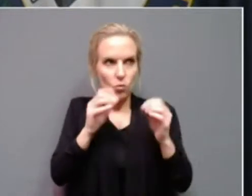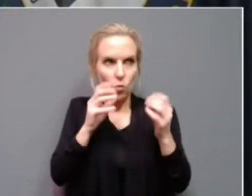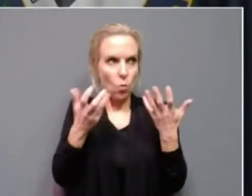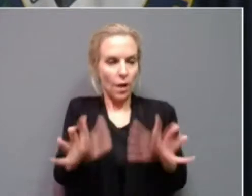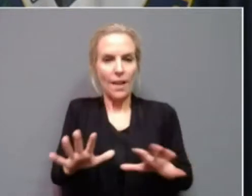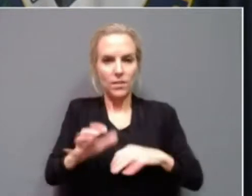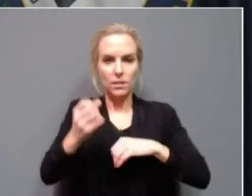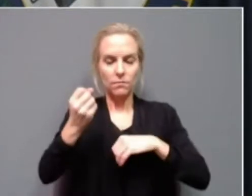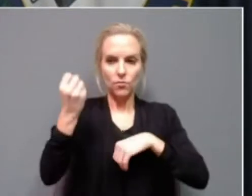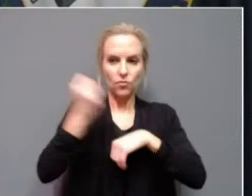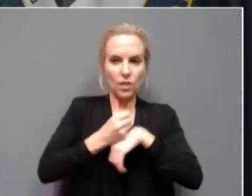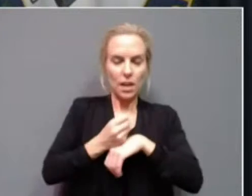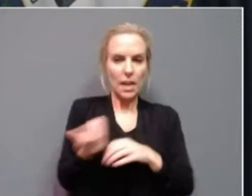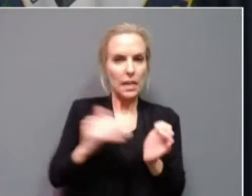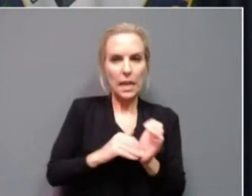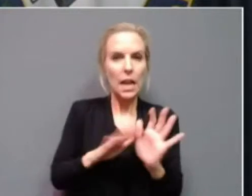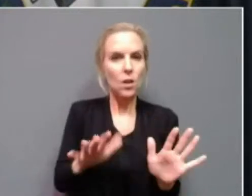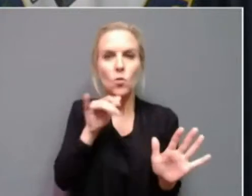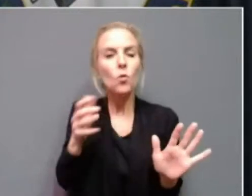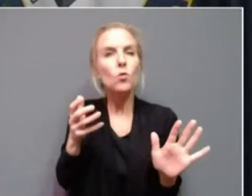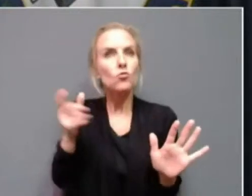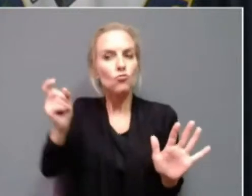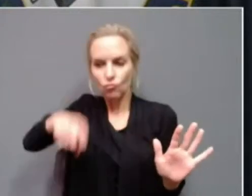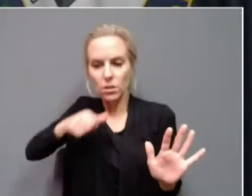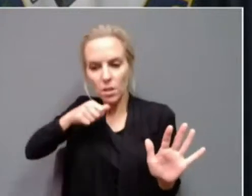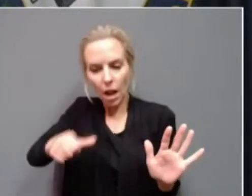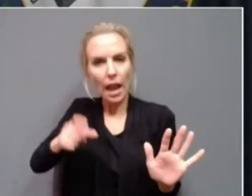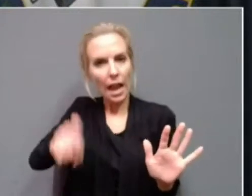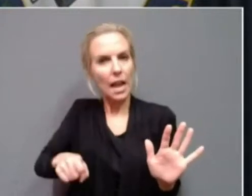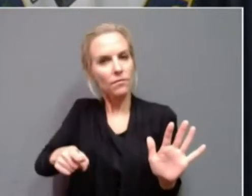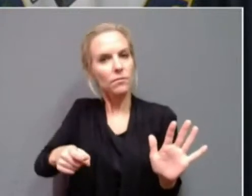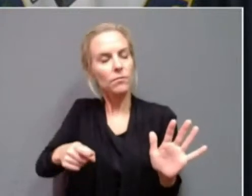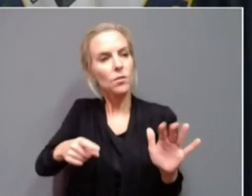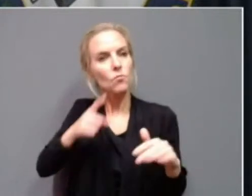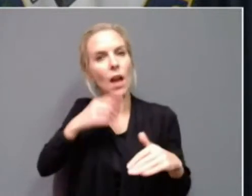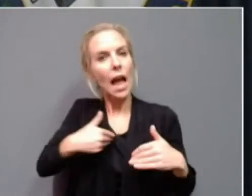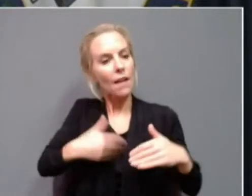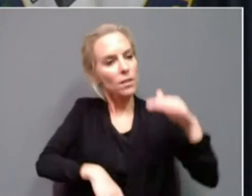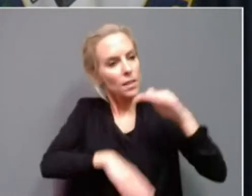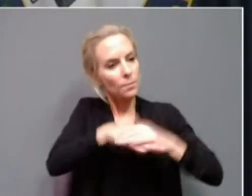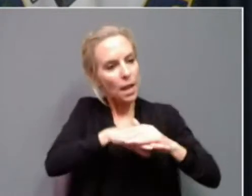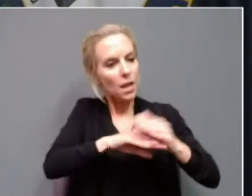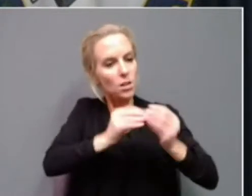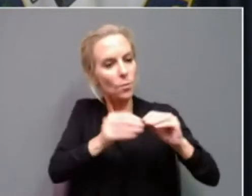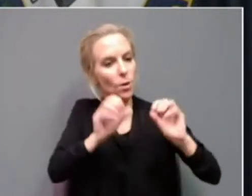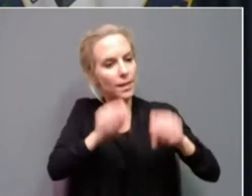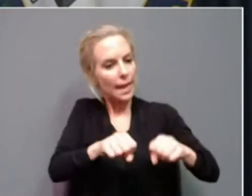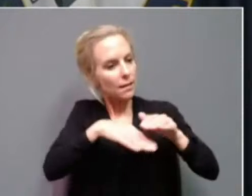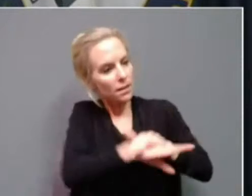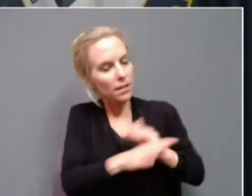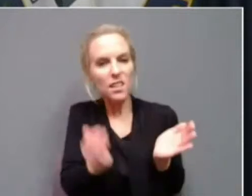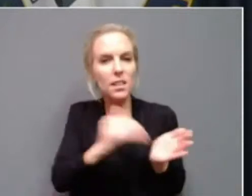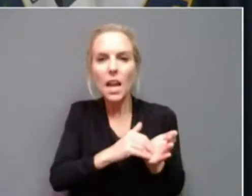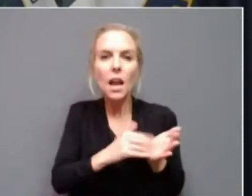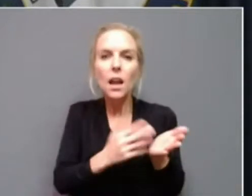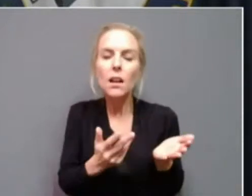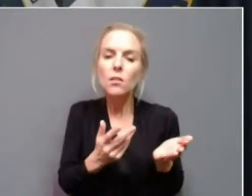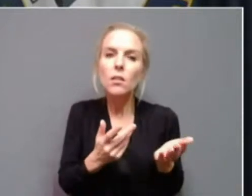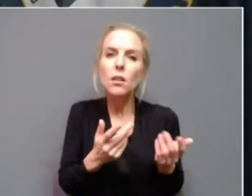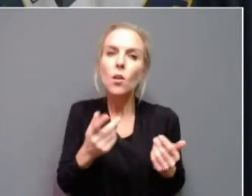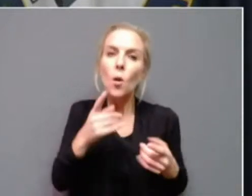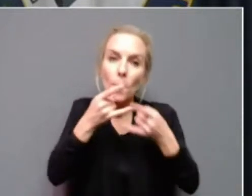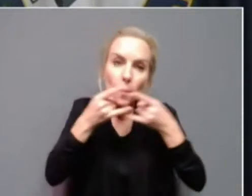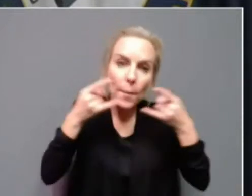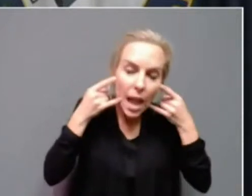again. We do not and should not have to have any capacity restrictions again. Because if people are willing to do the right thing, maskings